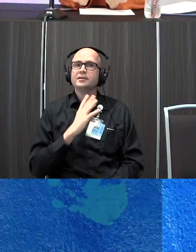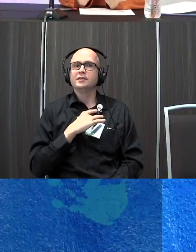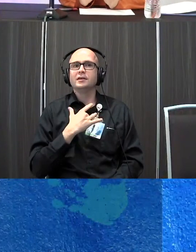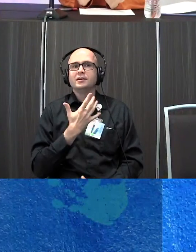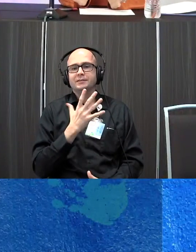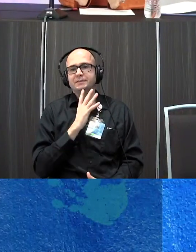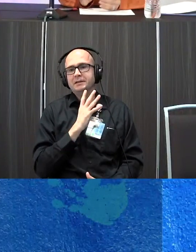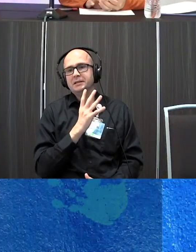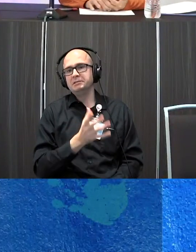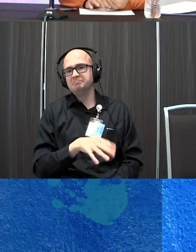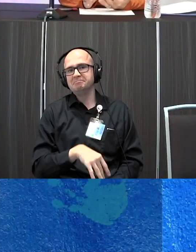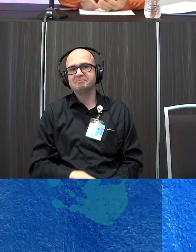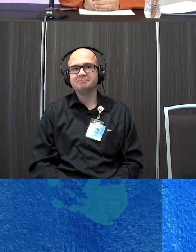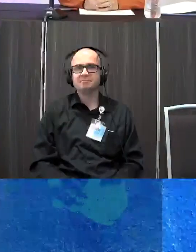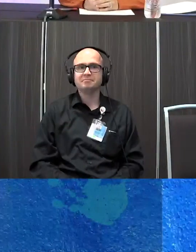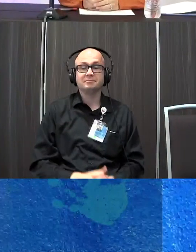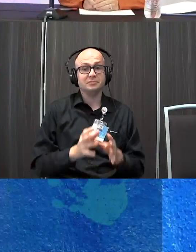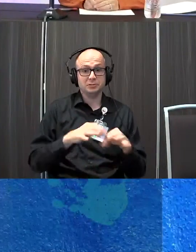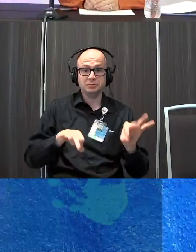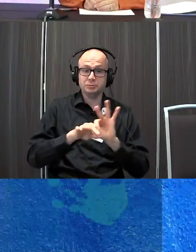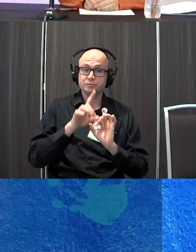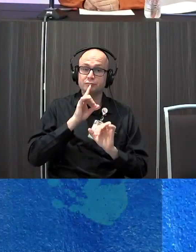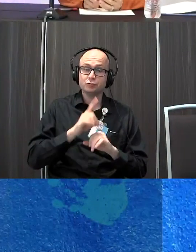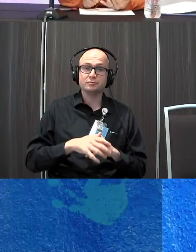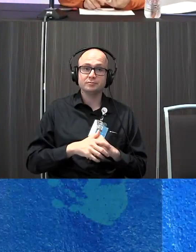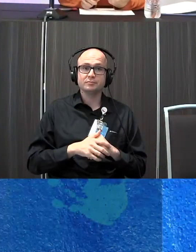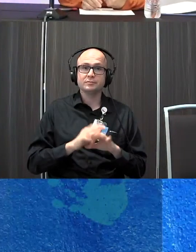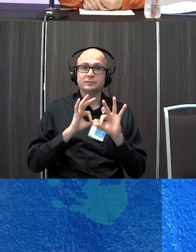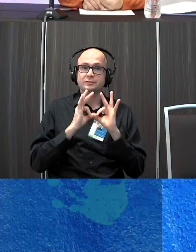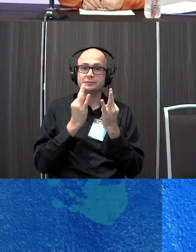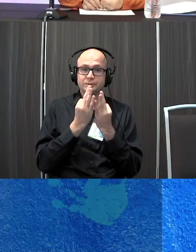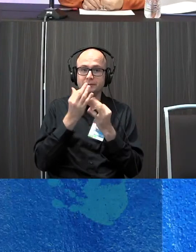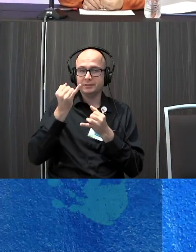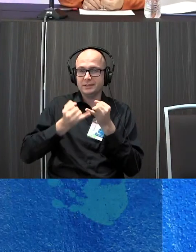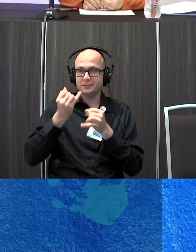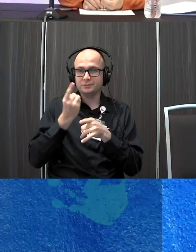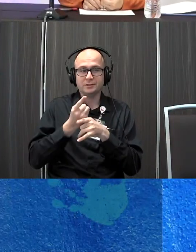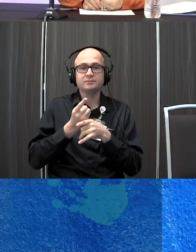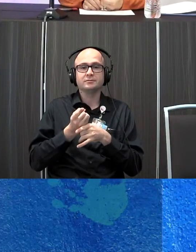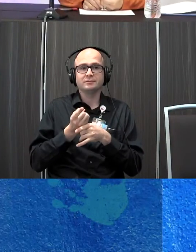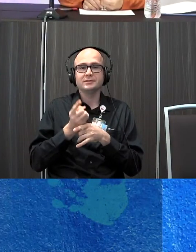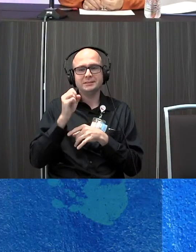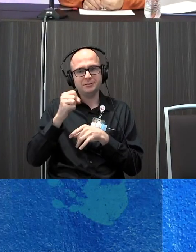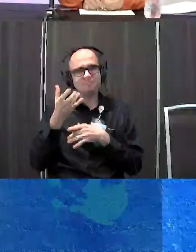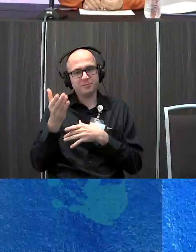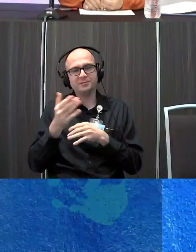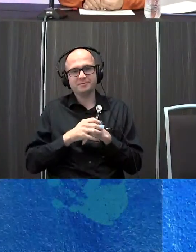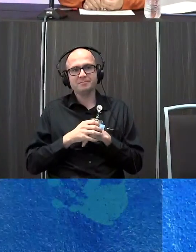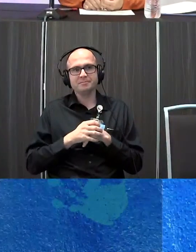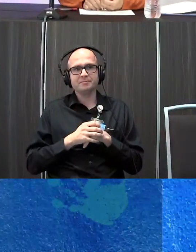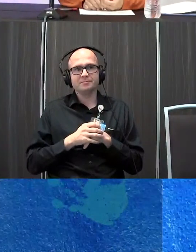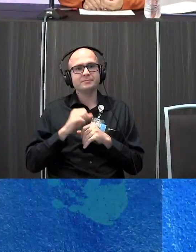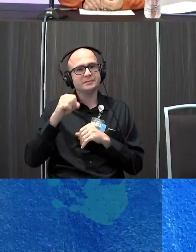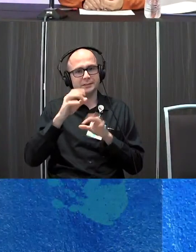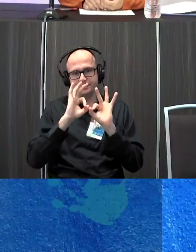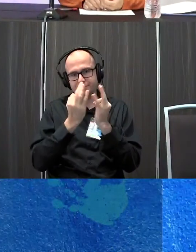probably that one. true because Right. that's important. Yeah, Yep. and that is a huge part of Well, I the guess team, your is family was in that last one. Yeah, they were, but you're right. So